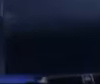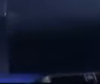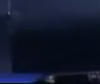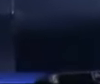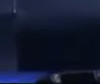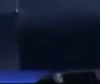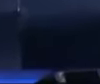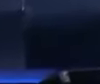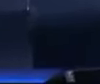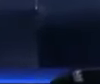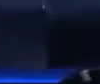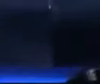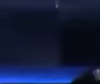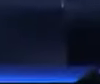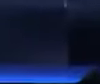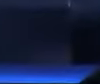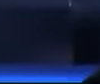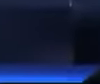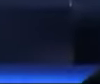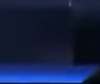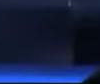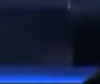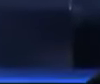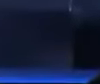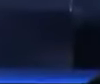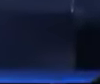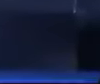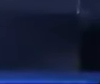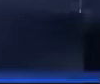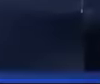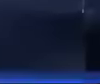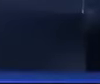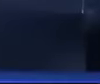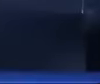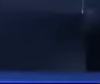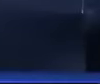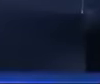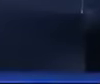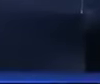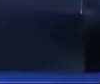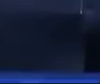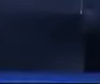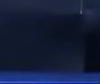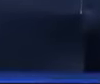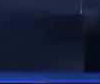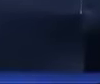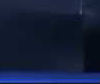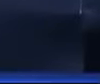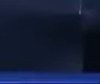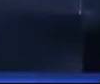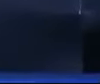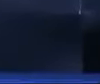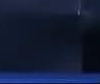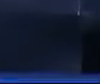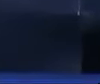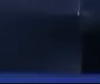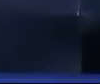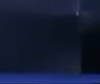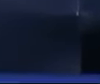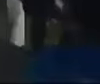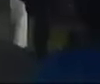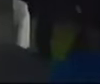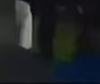very prophetic session now. And I see people right to the back. And let me assure you, no matter how far behind you